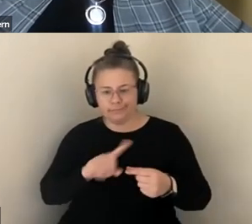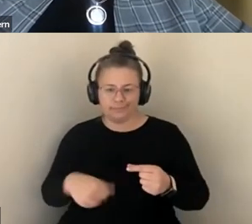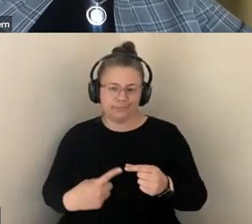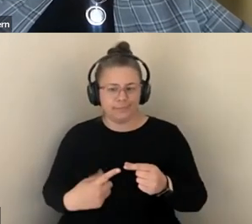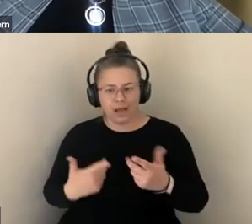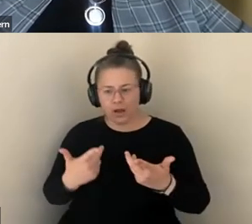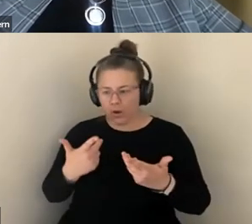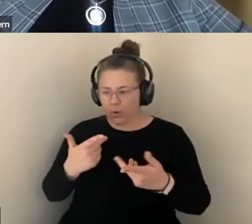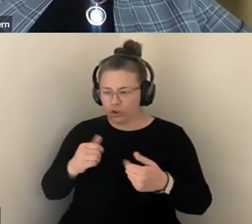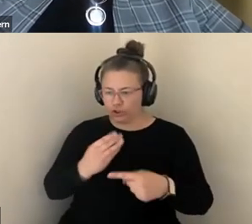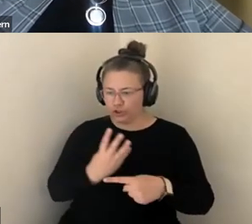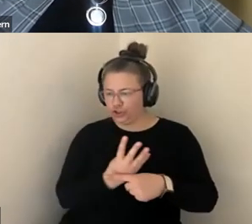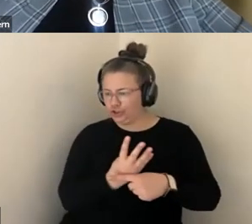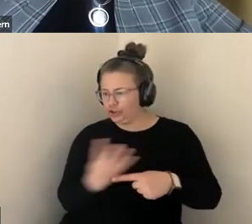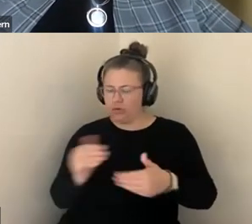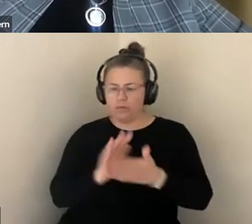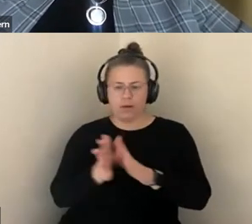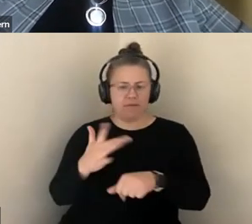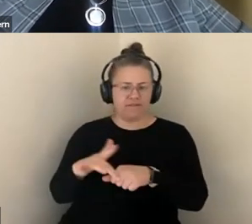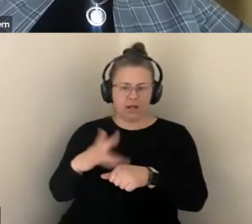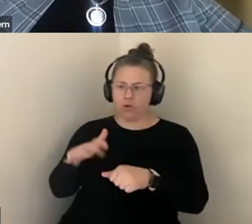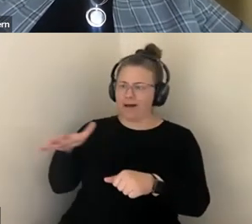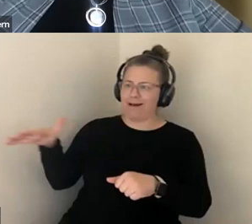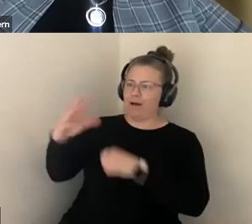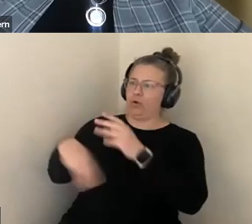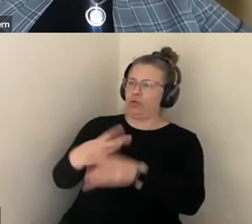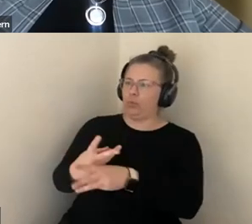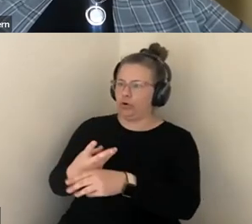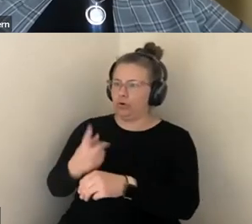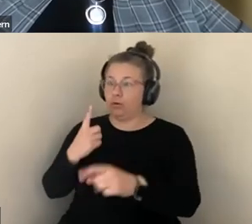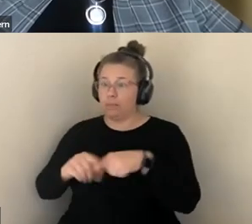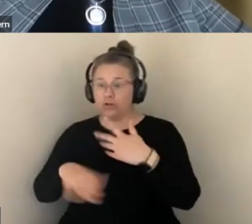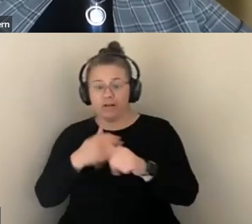algorithmic probabilities, et cetera, et cetera. We already live in that world.